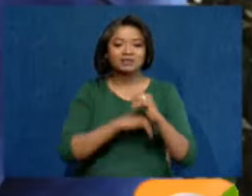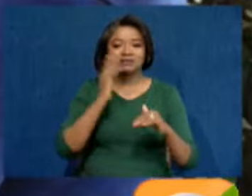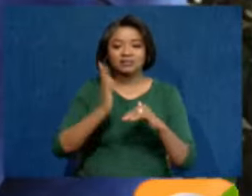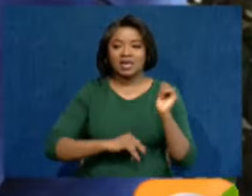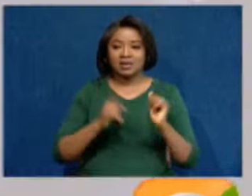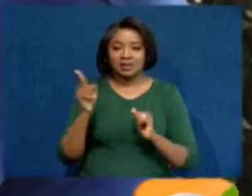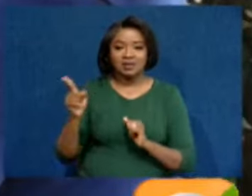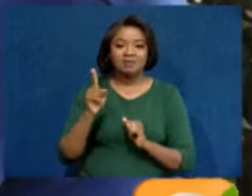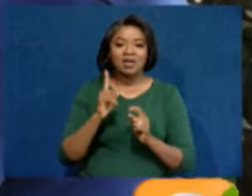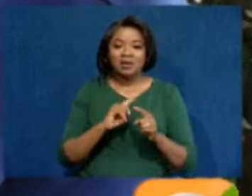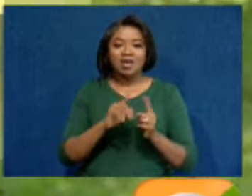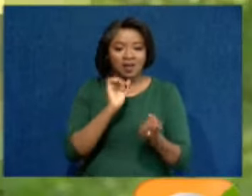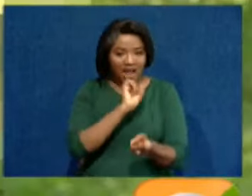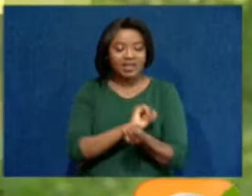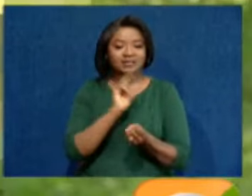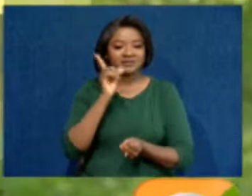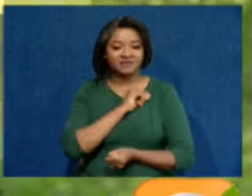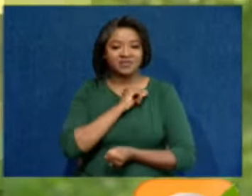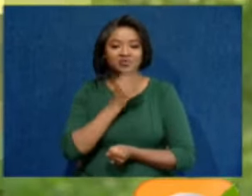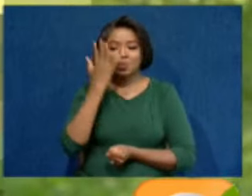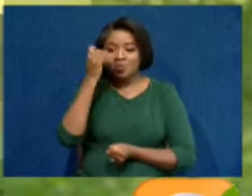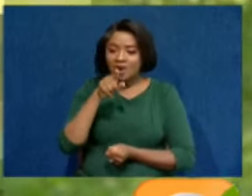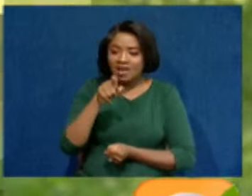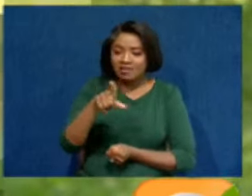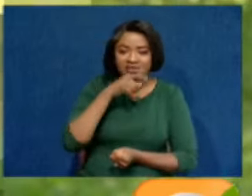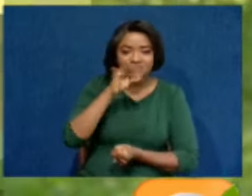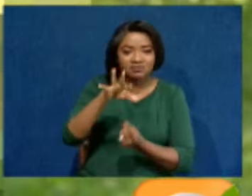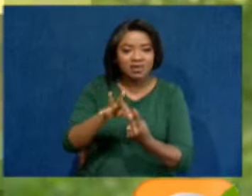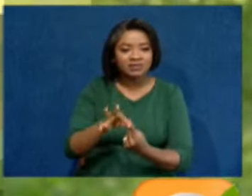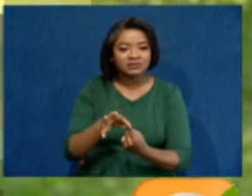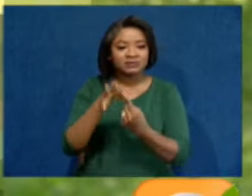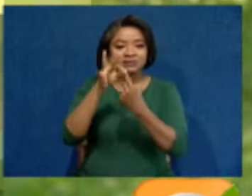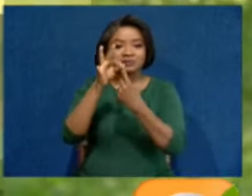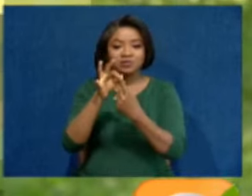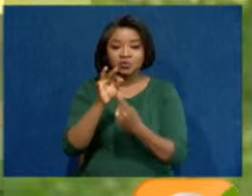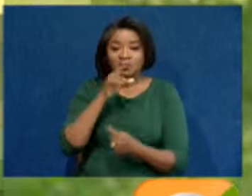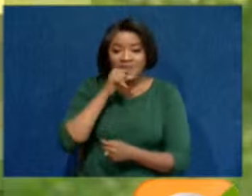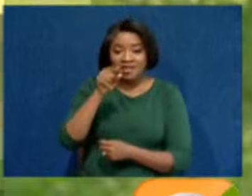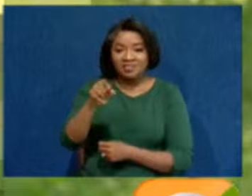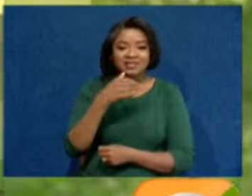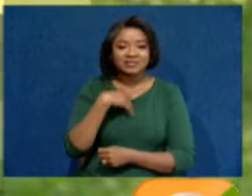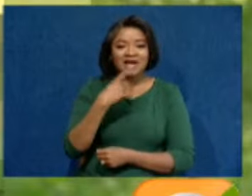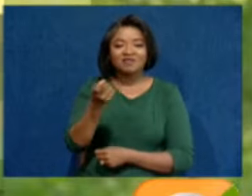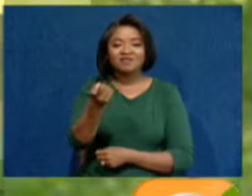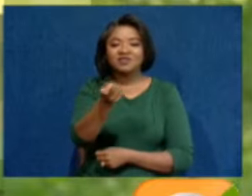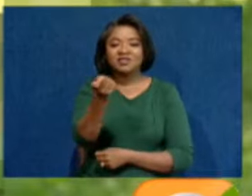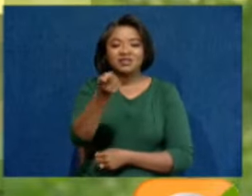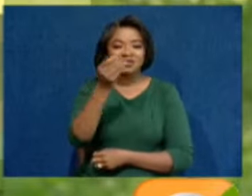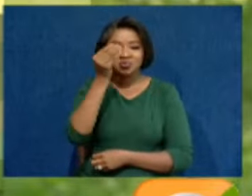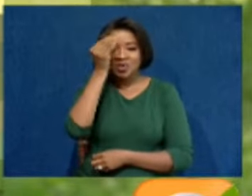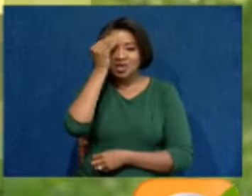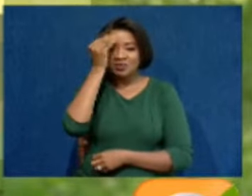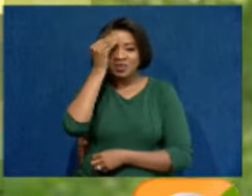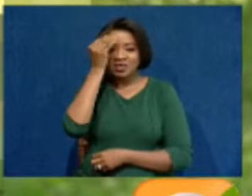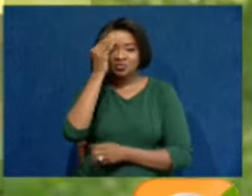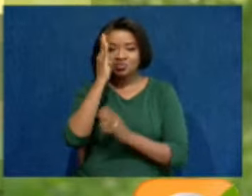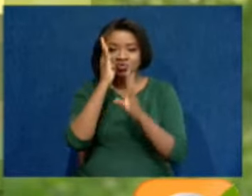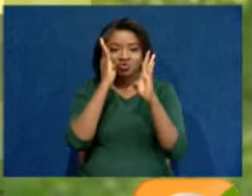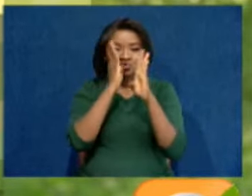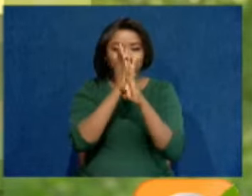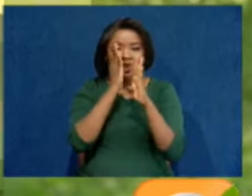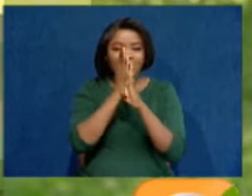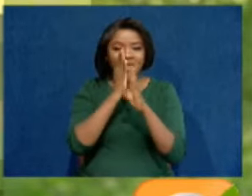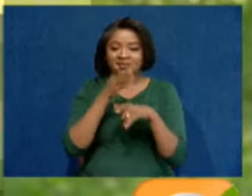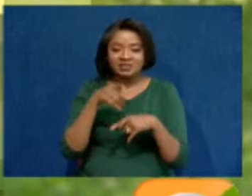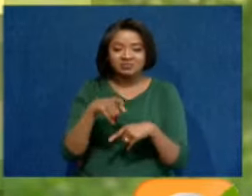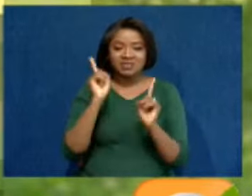him special? This is a man who has so little education to and so little kind